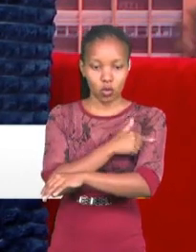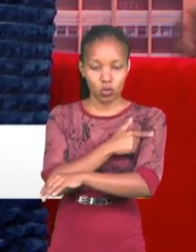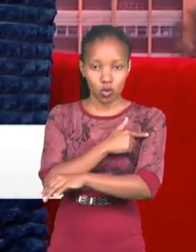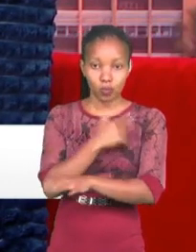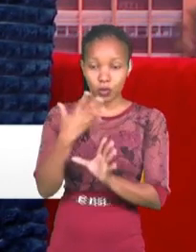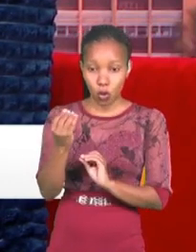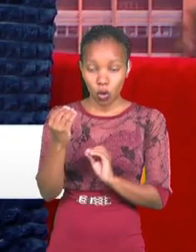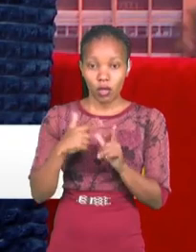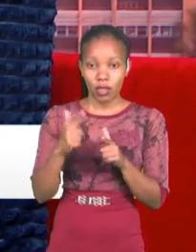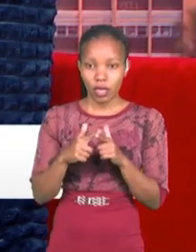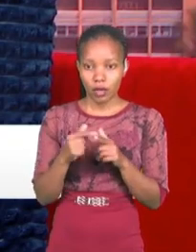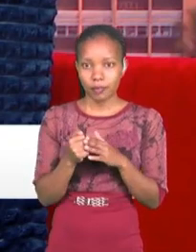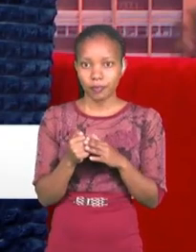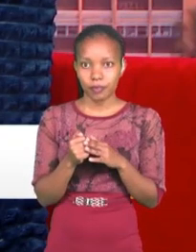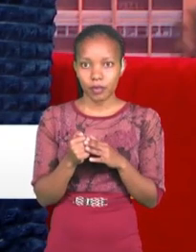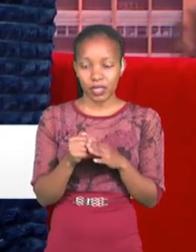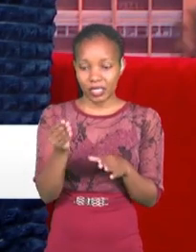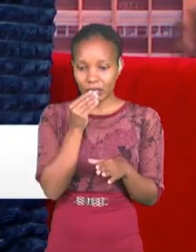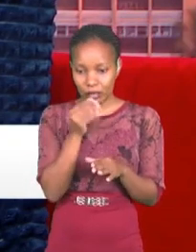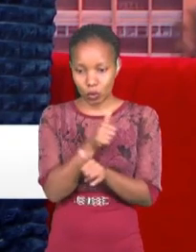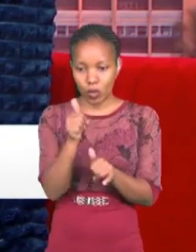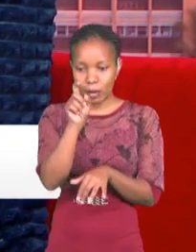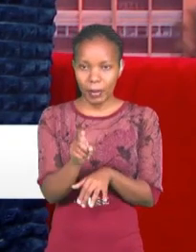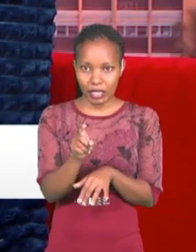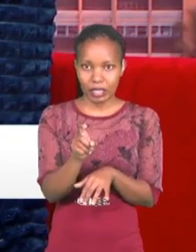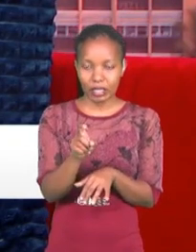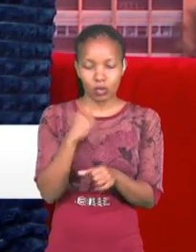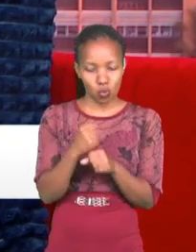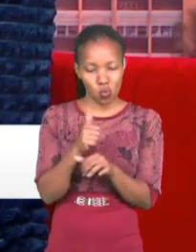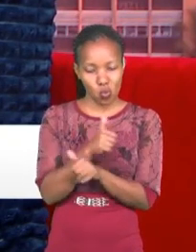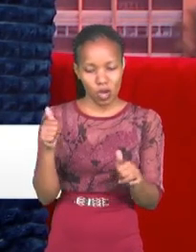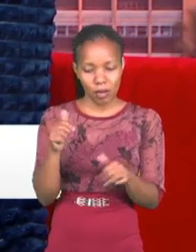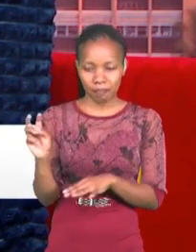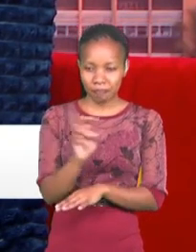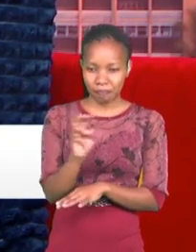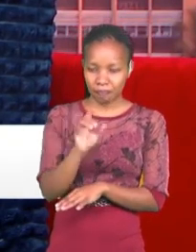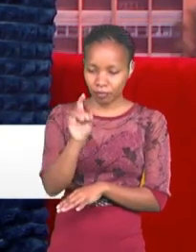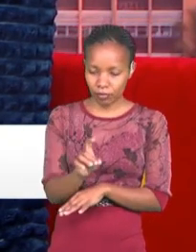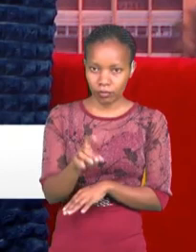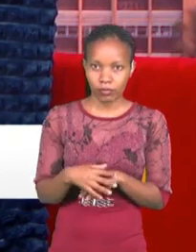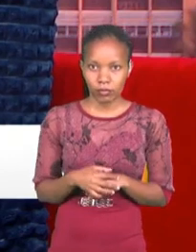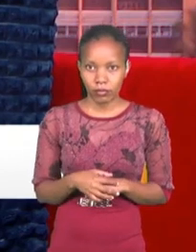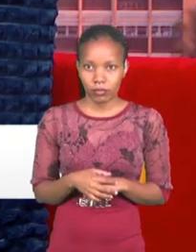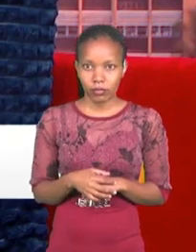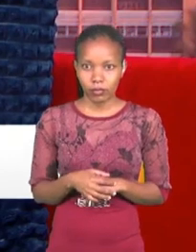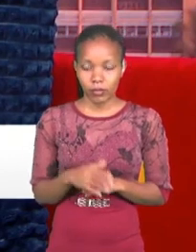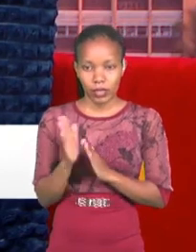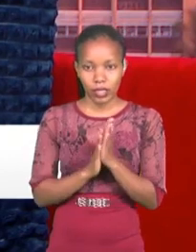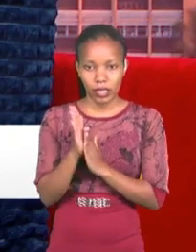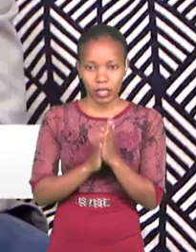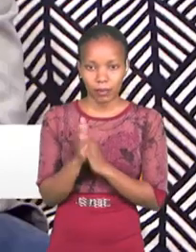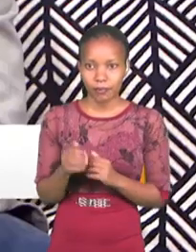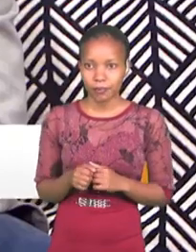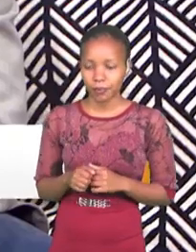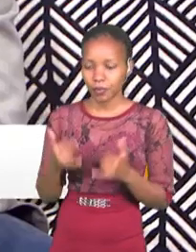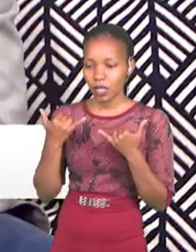done. Nutrition of the mother should be done appropriately, so be monitored appropriately. Mm-hmm. Interesting. Now,